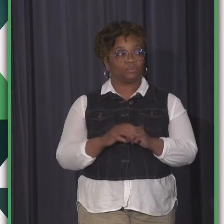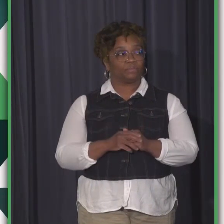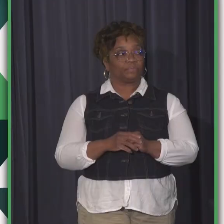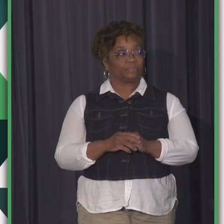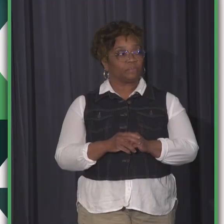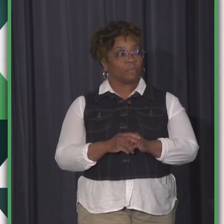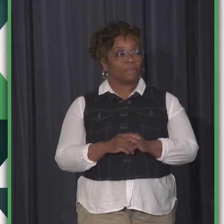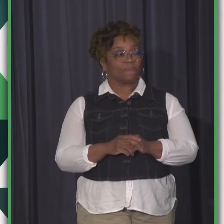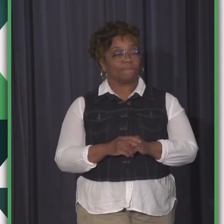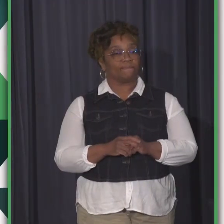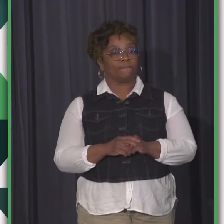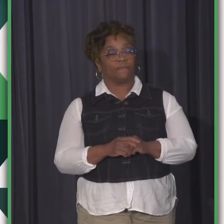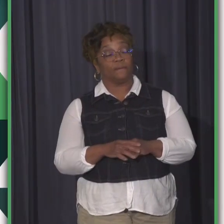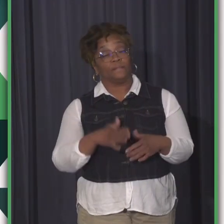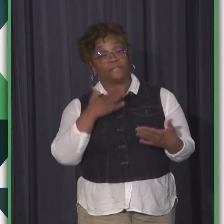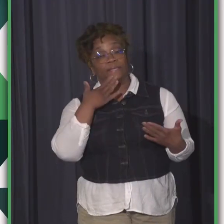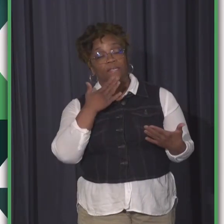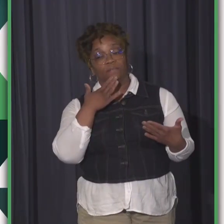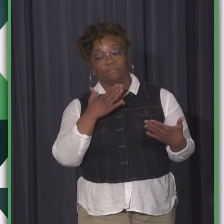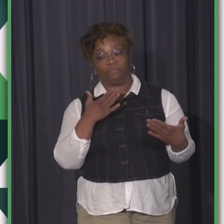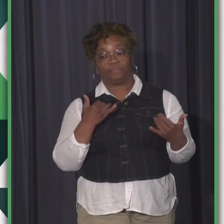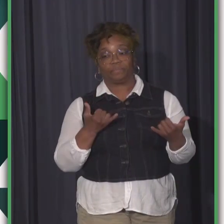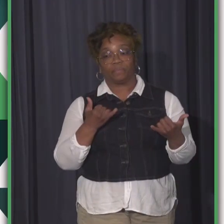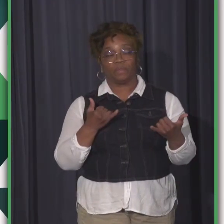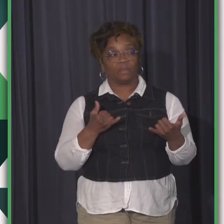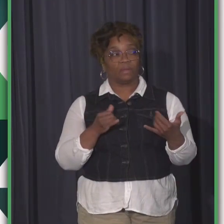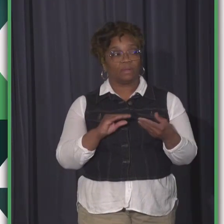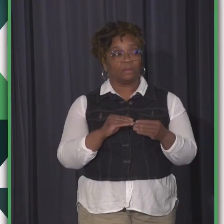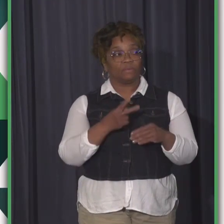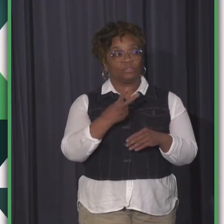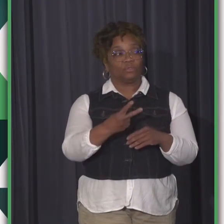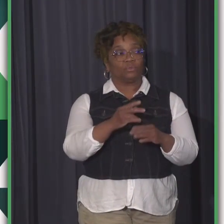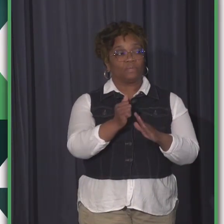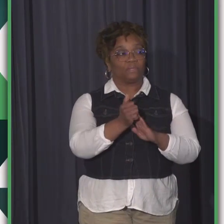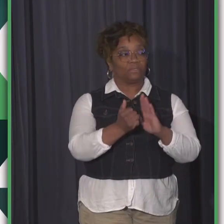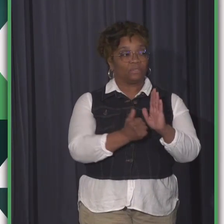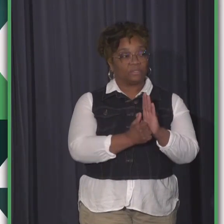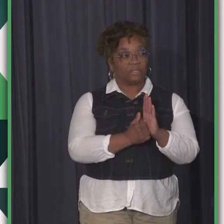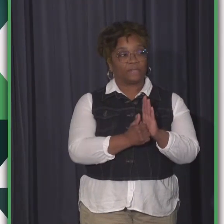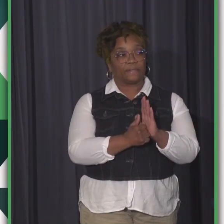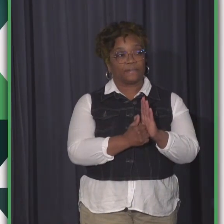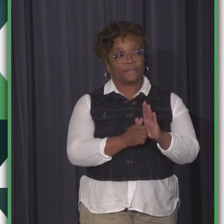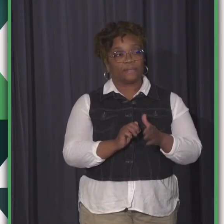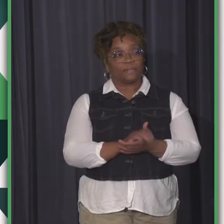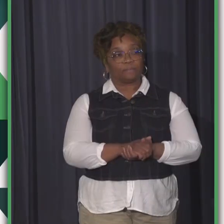Okay, thank you very kindly. Going to item number 2 on the agenda.